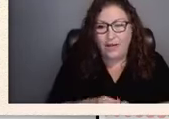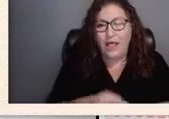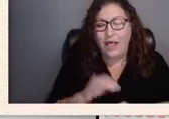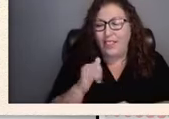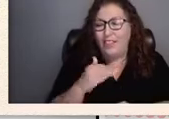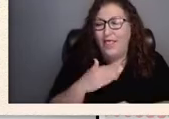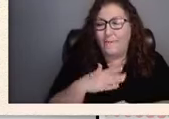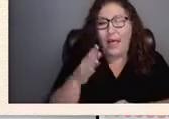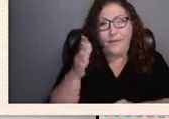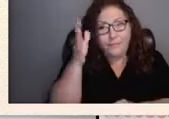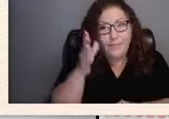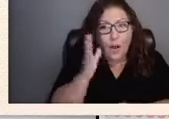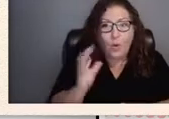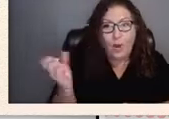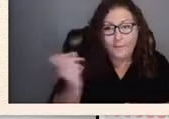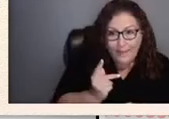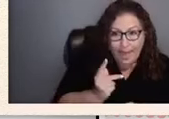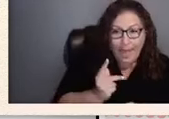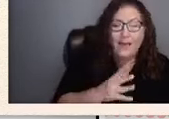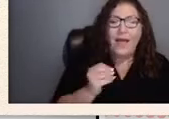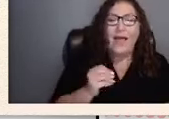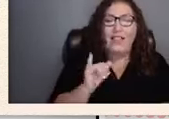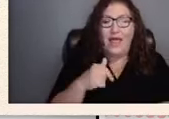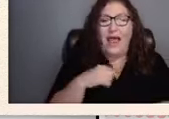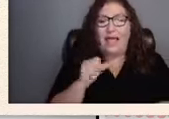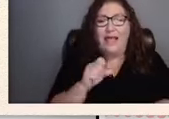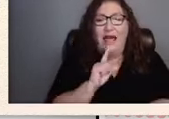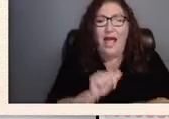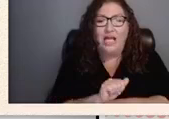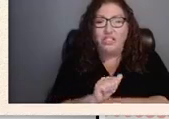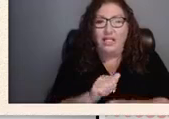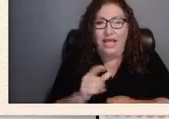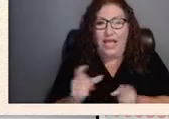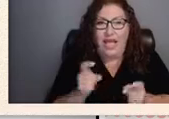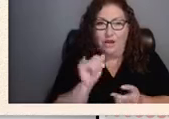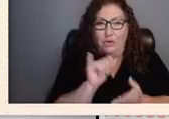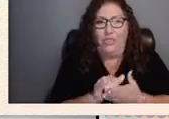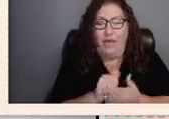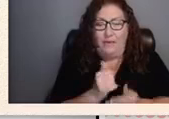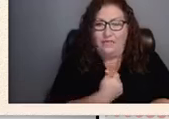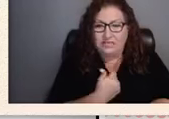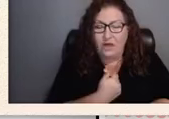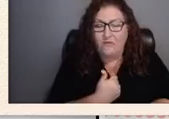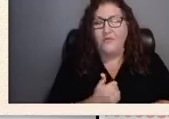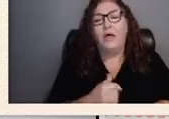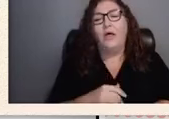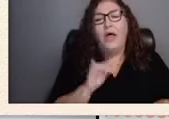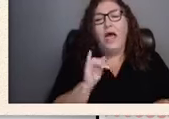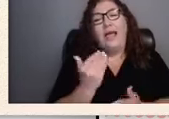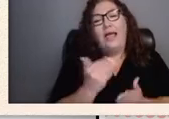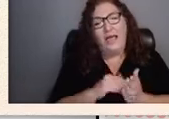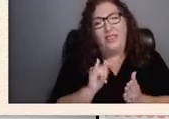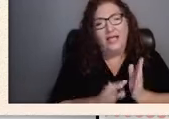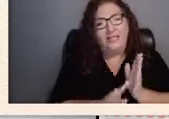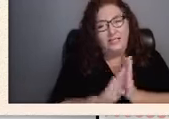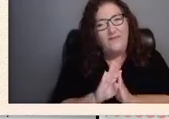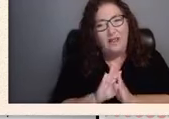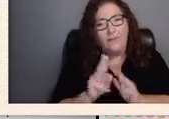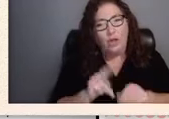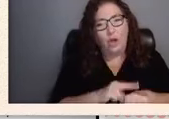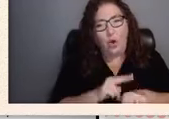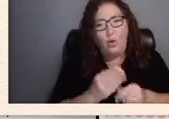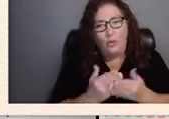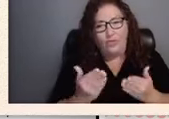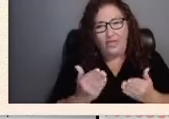back, that, I can actually handle this large object myself. Again, these are developmentally normal things that help fears diminish